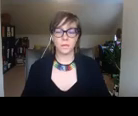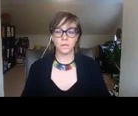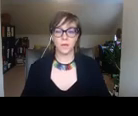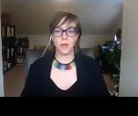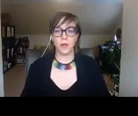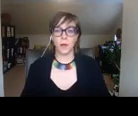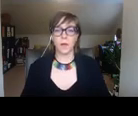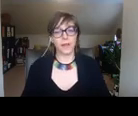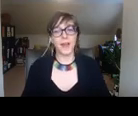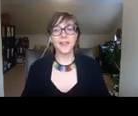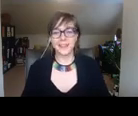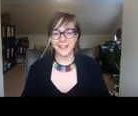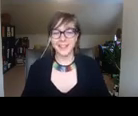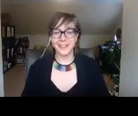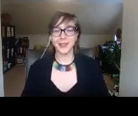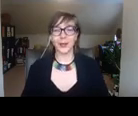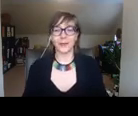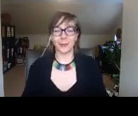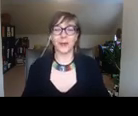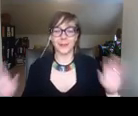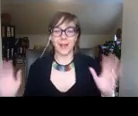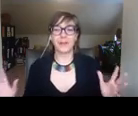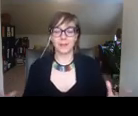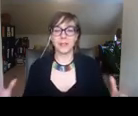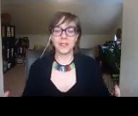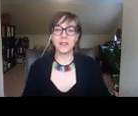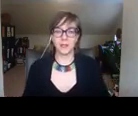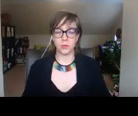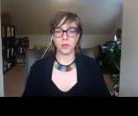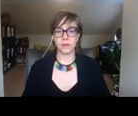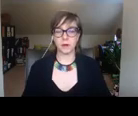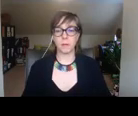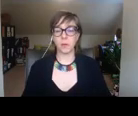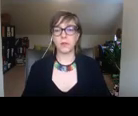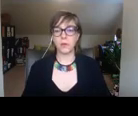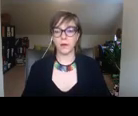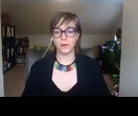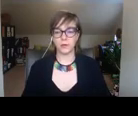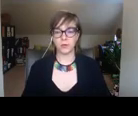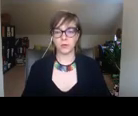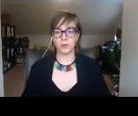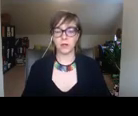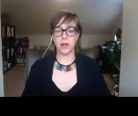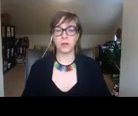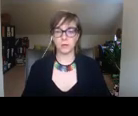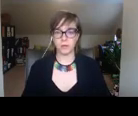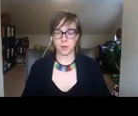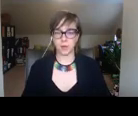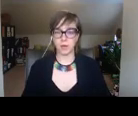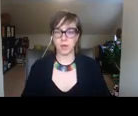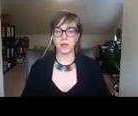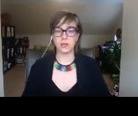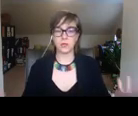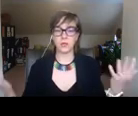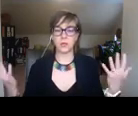choice. Not that it's easy, it's a lot of work to have to see that choice, but we do have the choice in how we